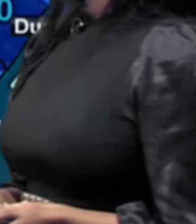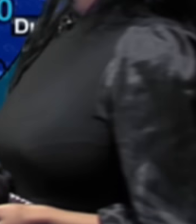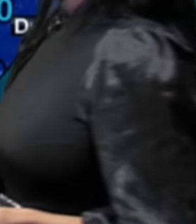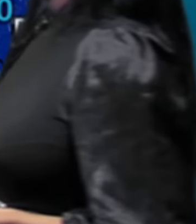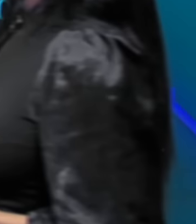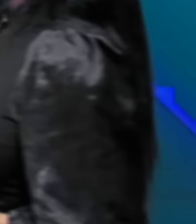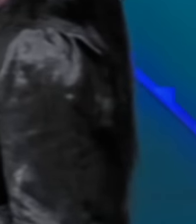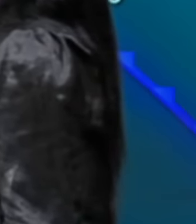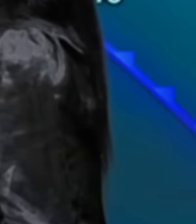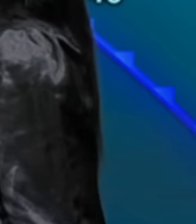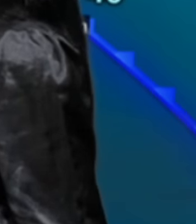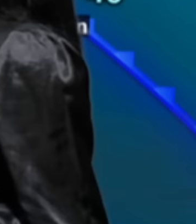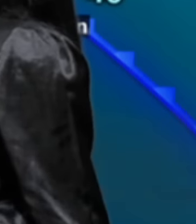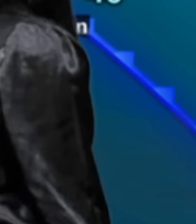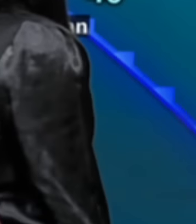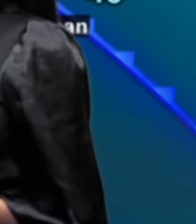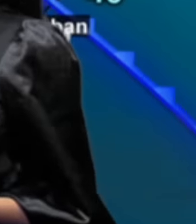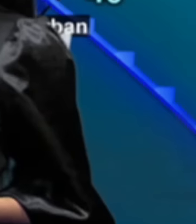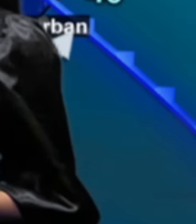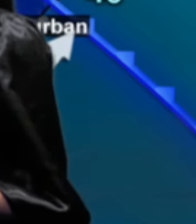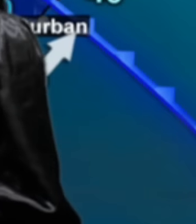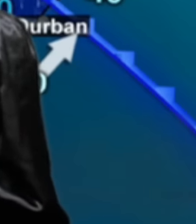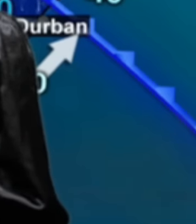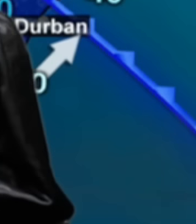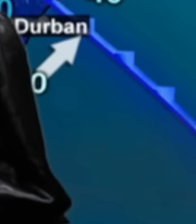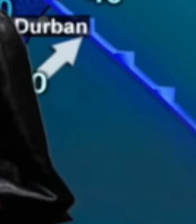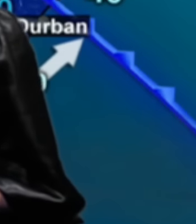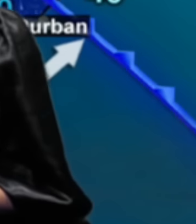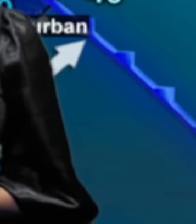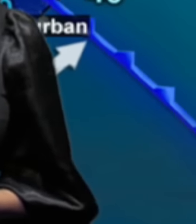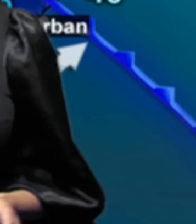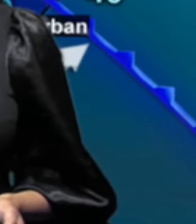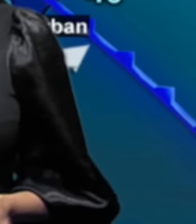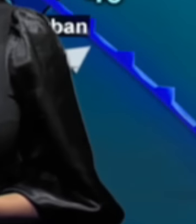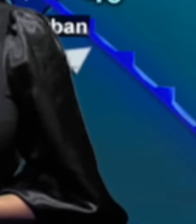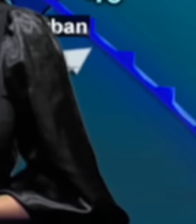80 fa re lebelela mo karolong ya Lebopo go ya ko karolong ya Kapa le teng go tla nna le gone go